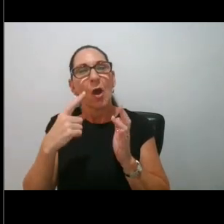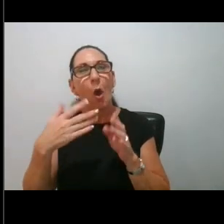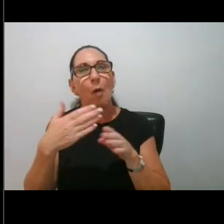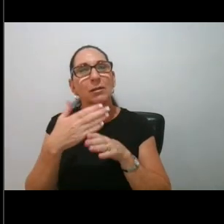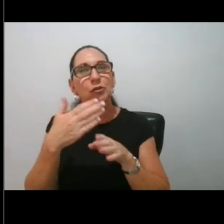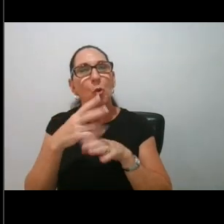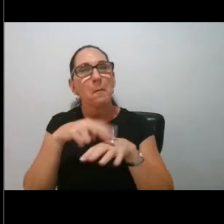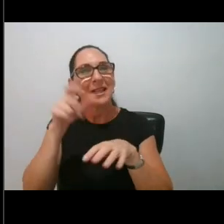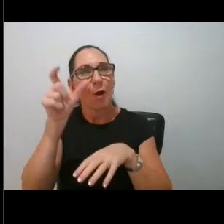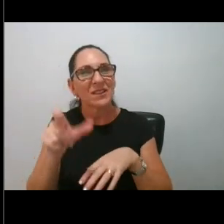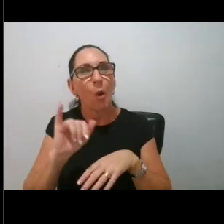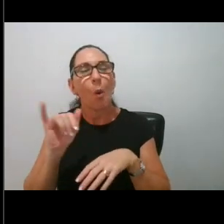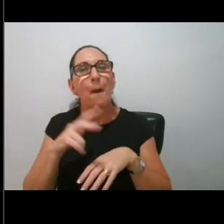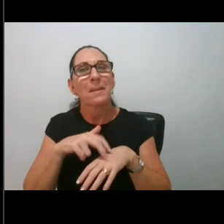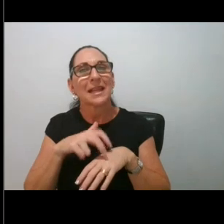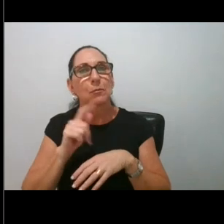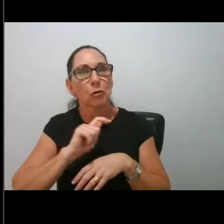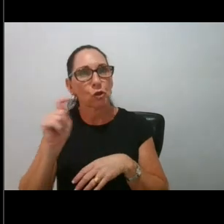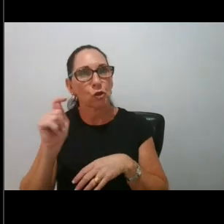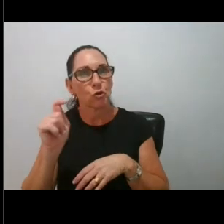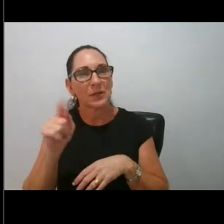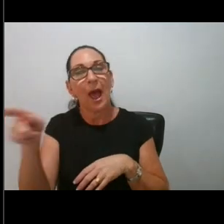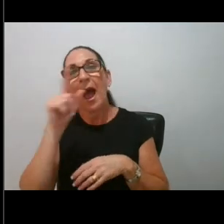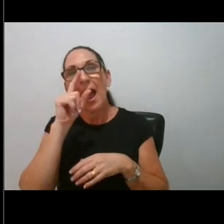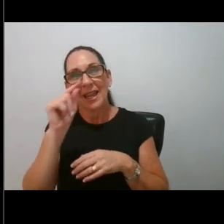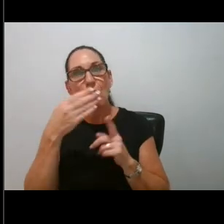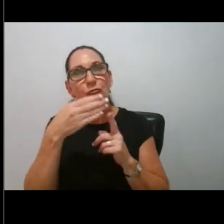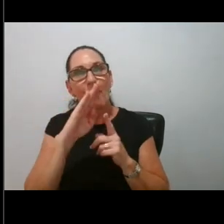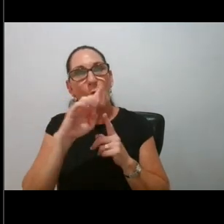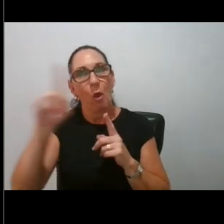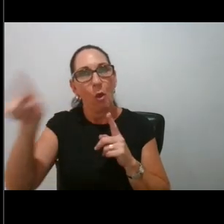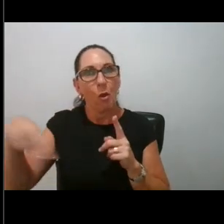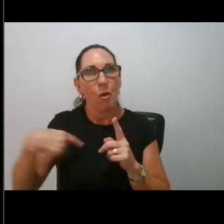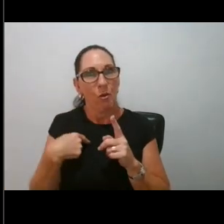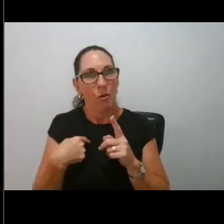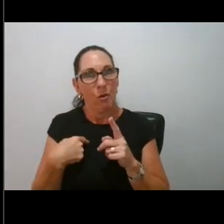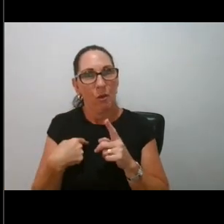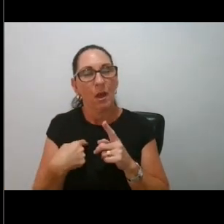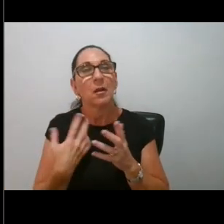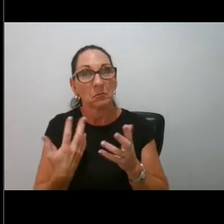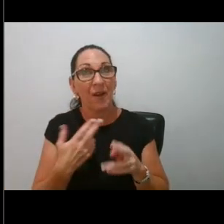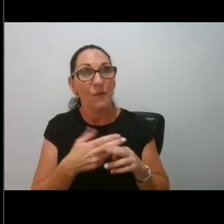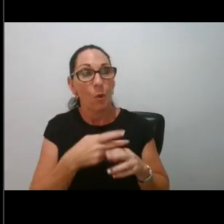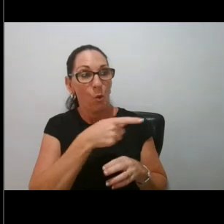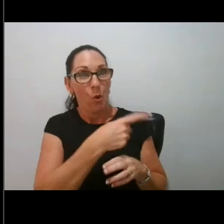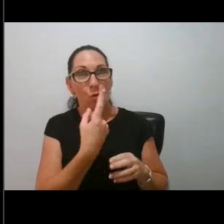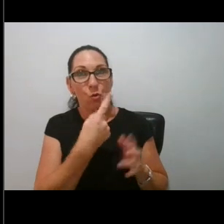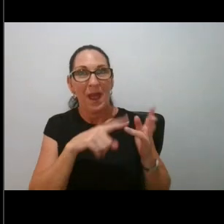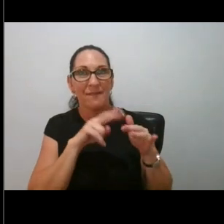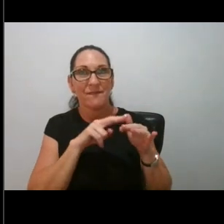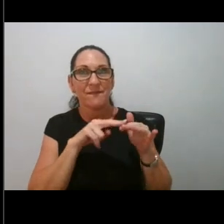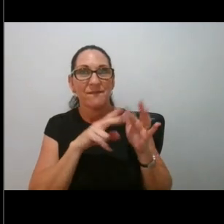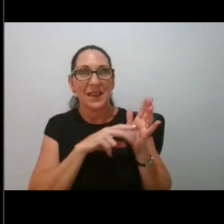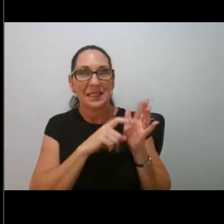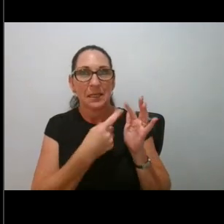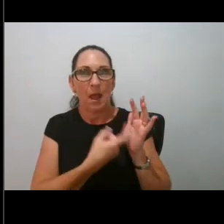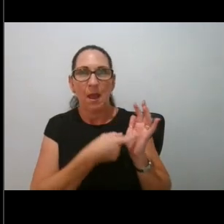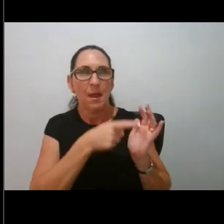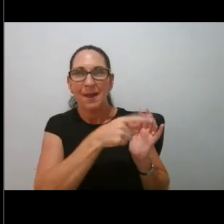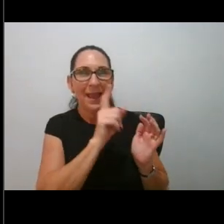or a prosecutor to refer a matter to us. For offenders, while they can't directly